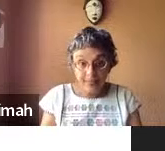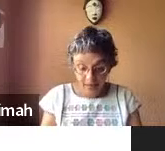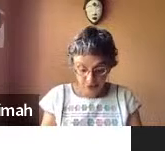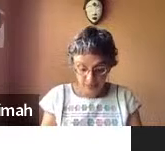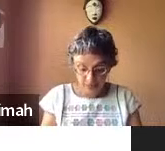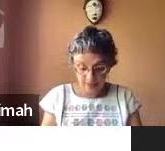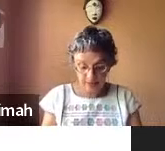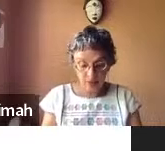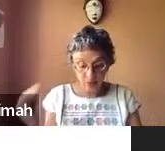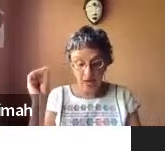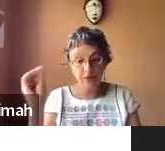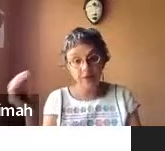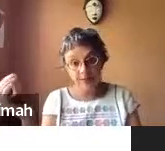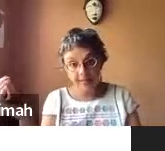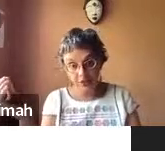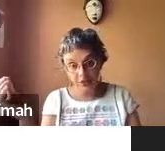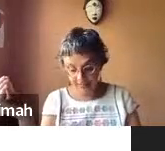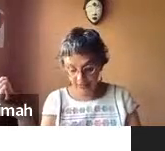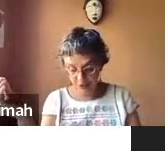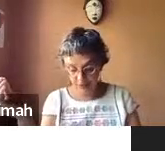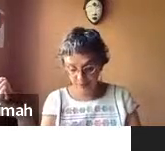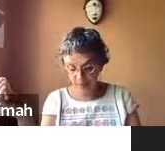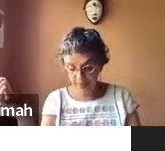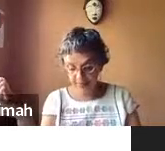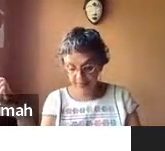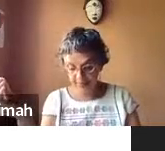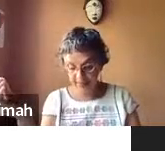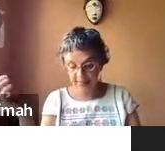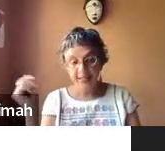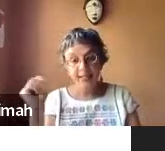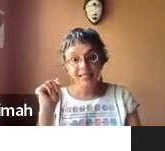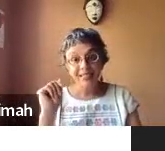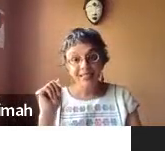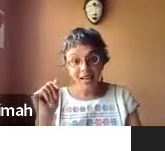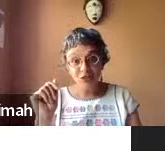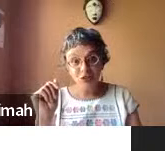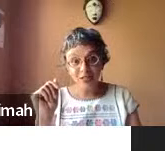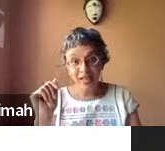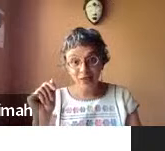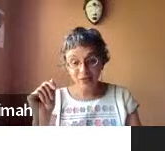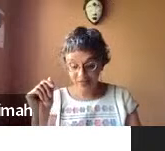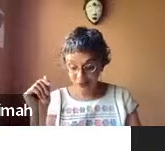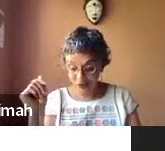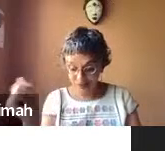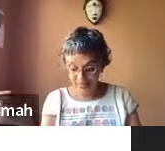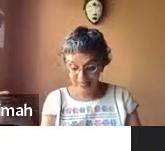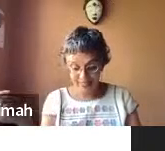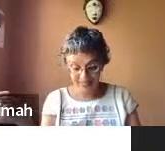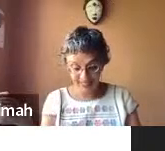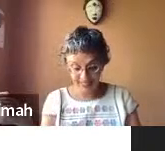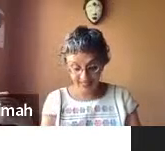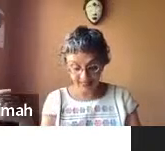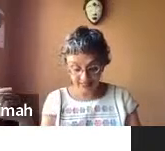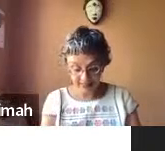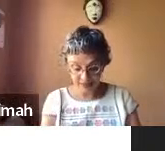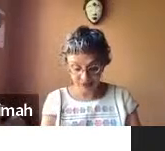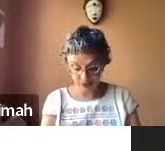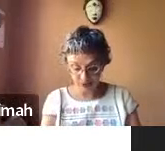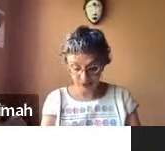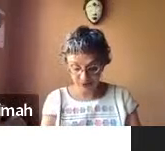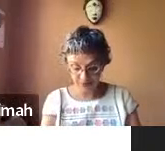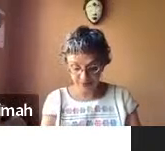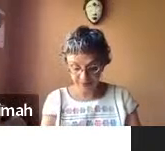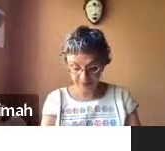For this metric, rather than legislation and policy, national healthcare spending data